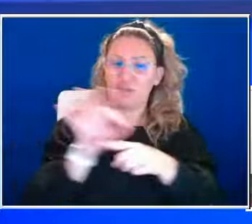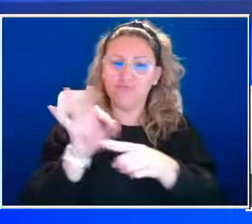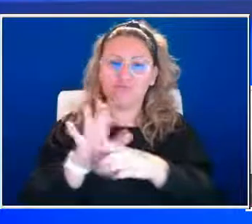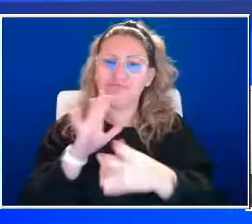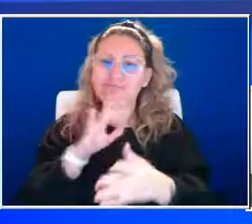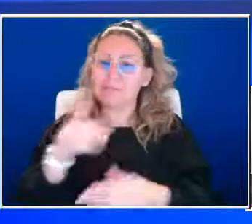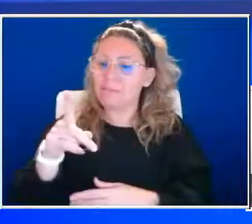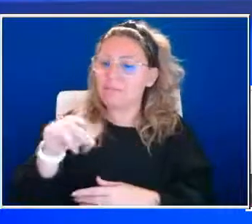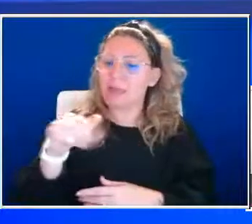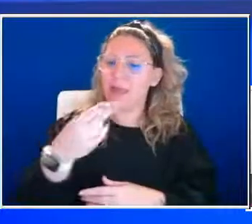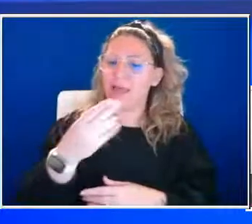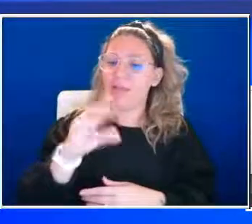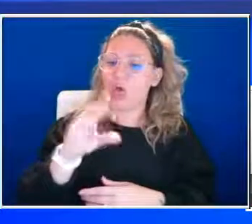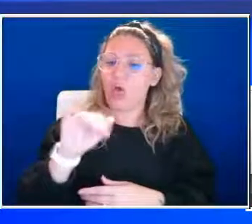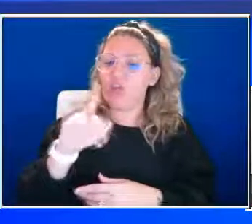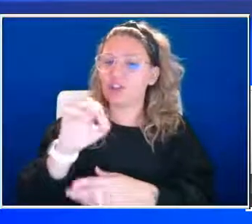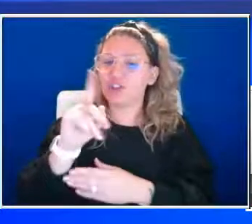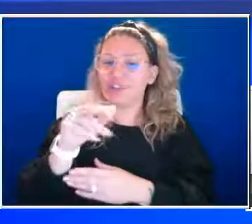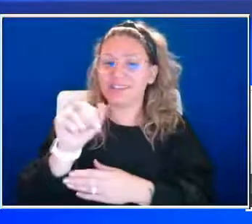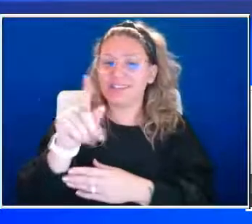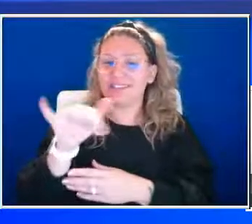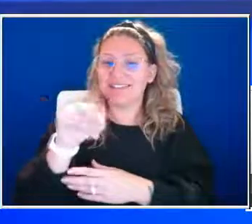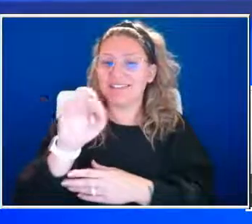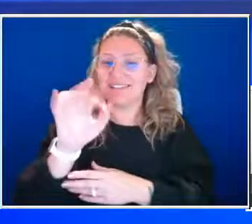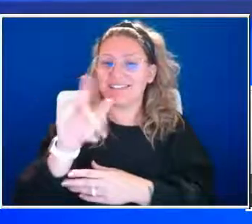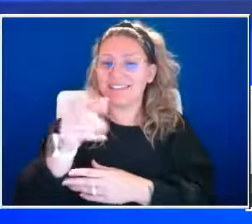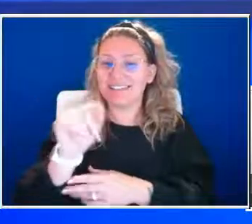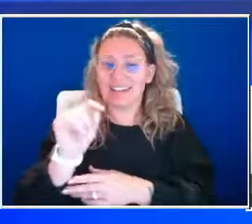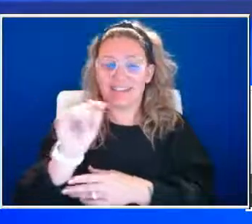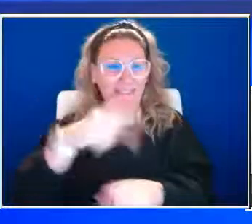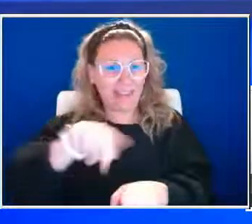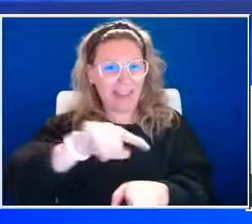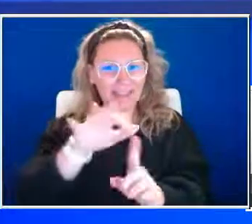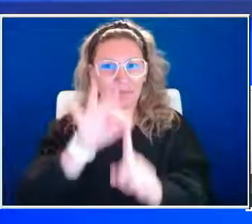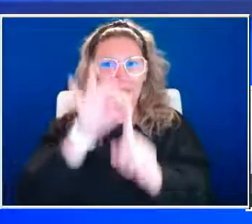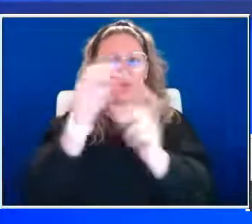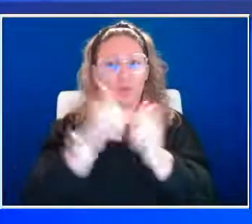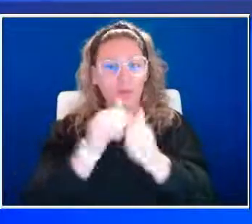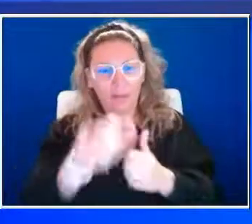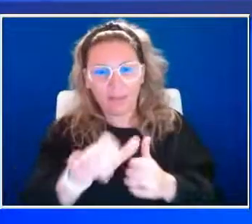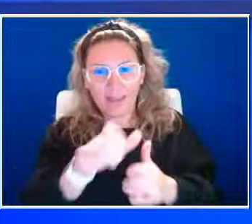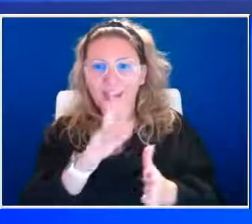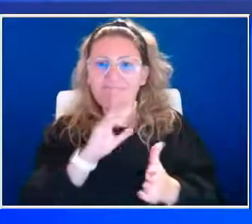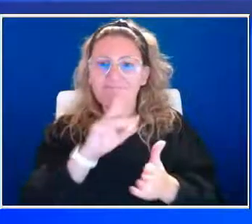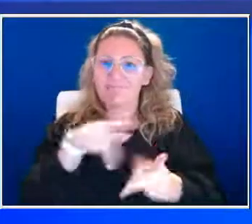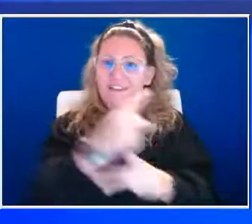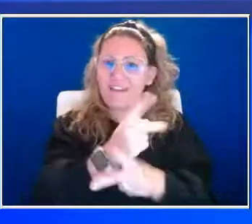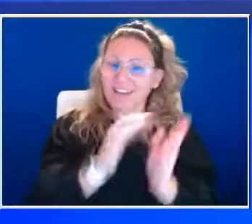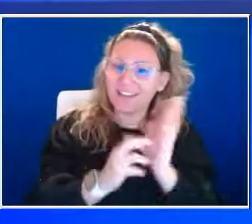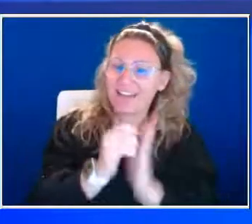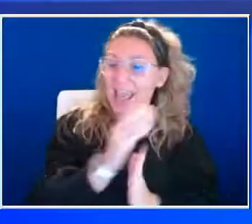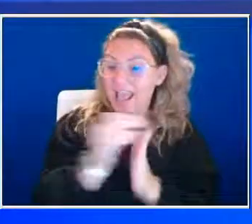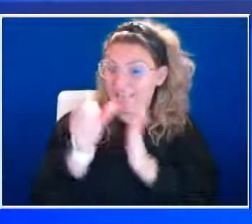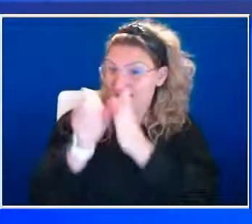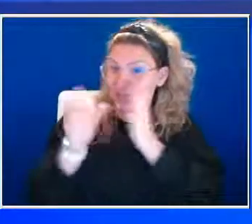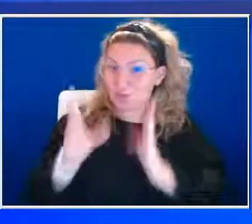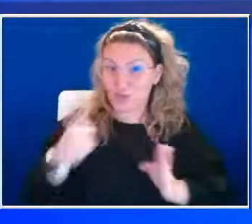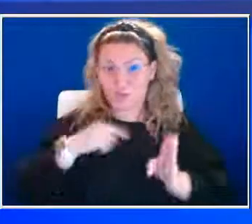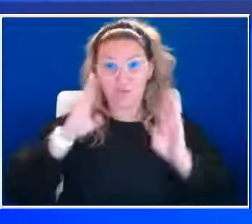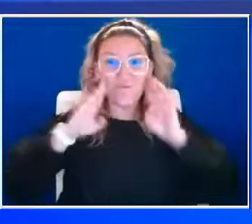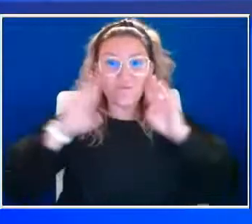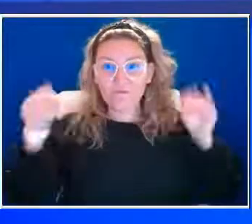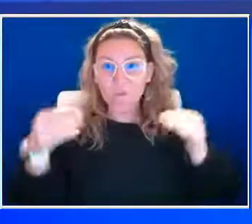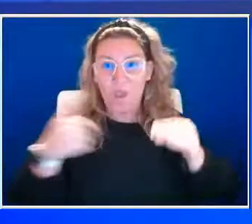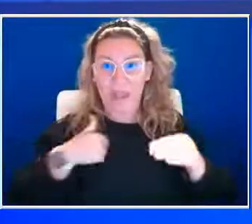in your type of cancer. And then the surgeons, as you heard Dr. Lai and I speak, we really are focused in what we do. I do breast